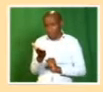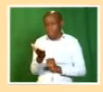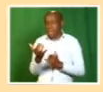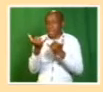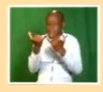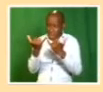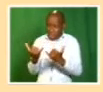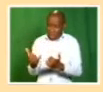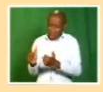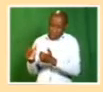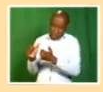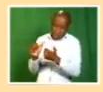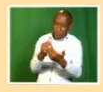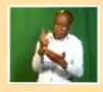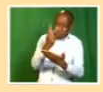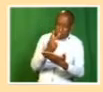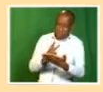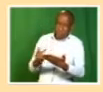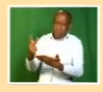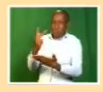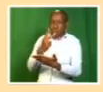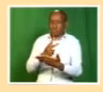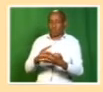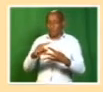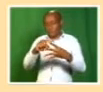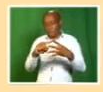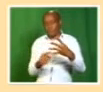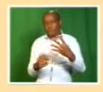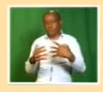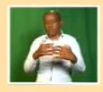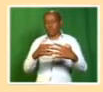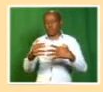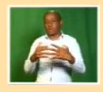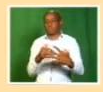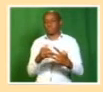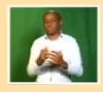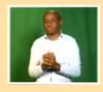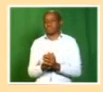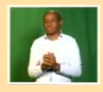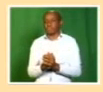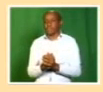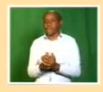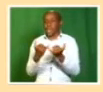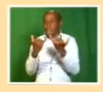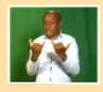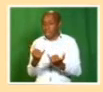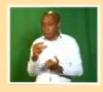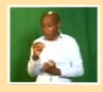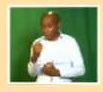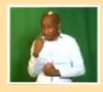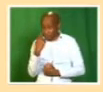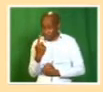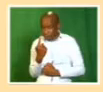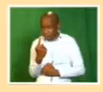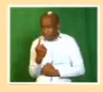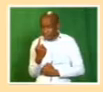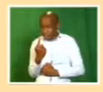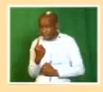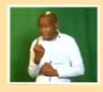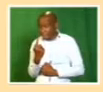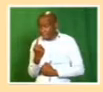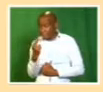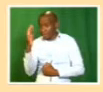and sketch with these 4 things. So now we are here, we are sketching. We